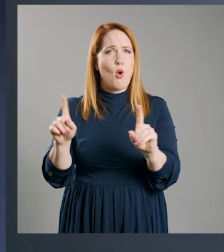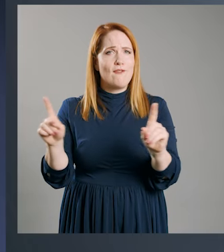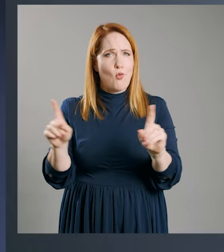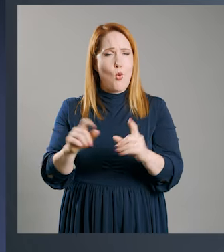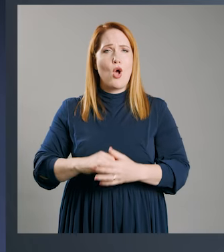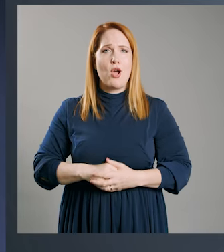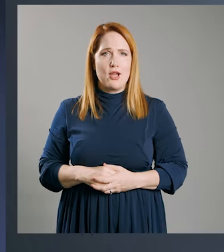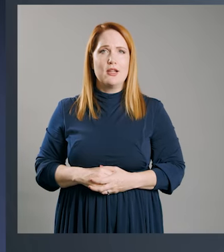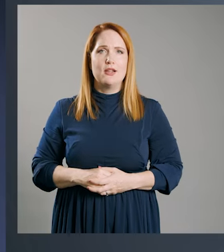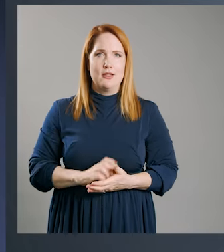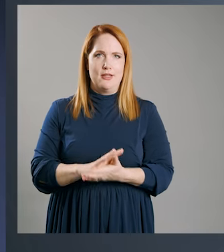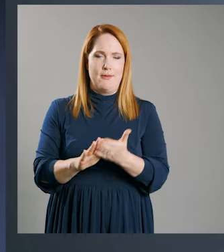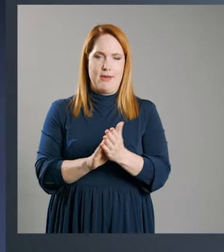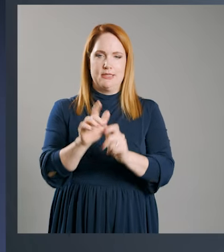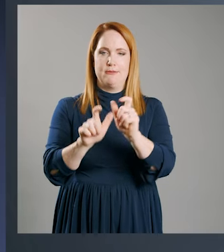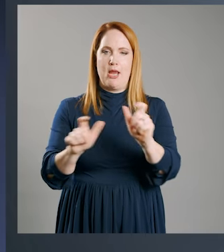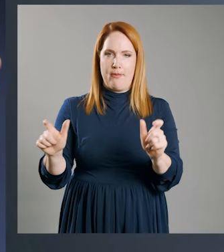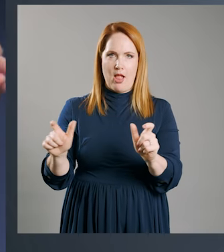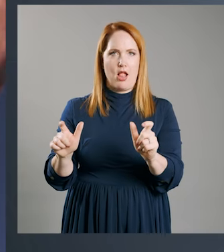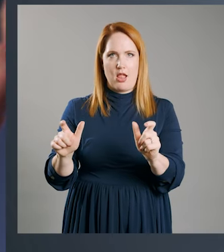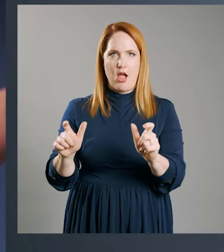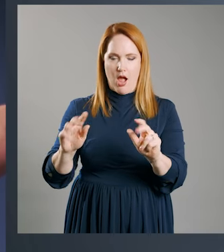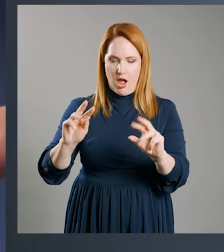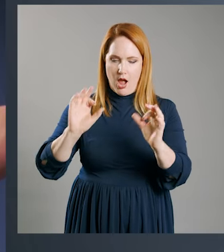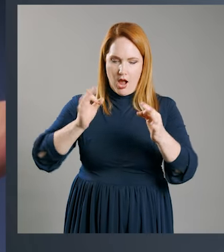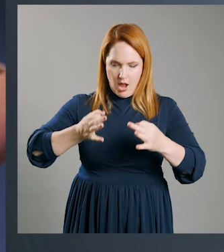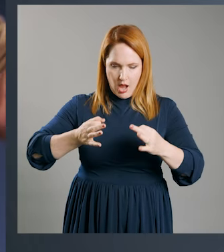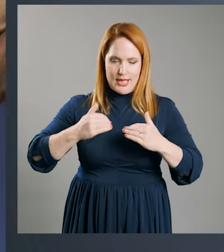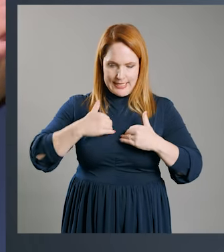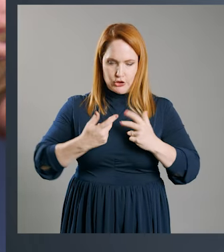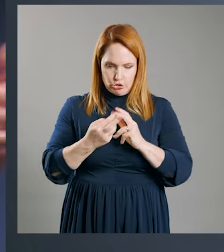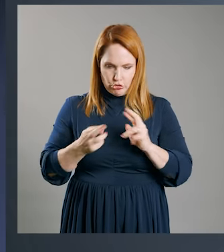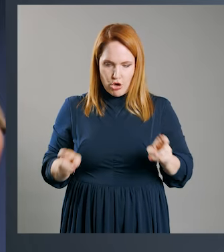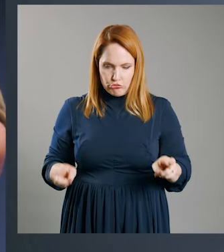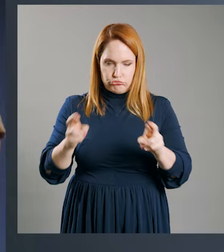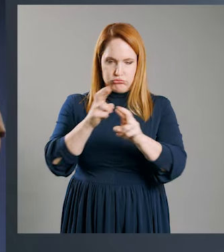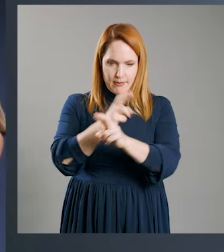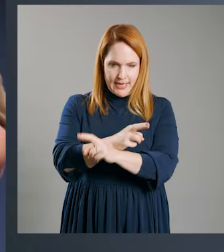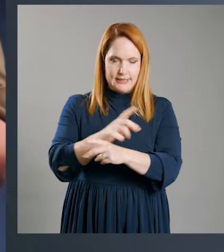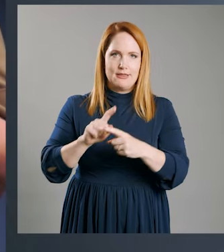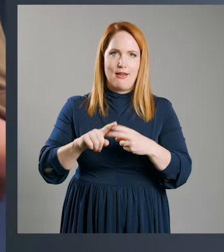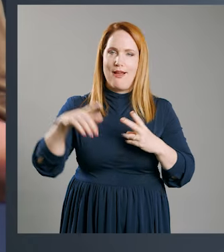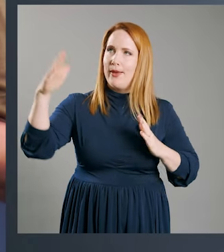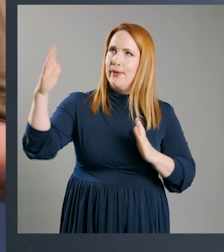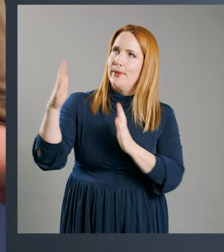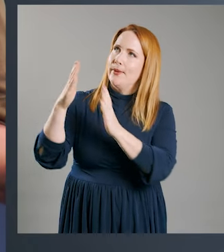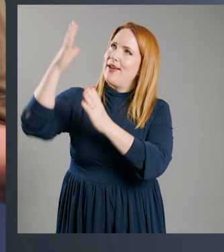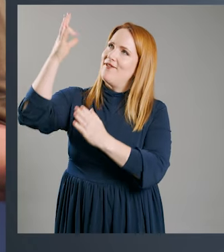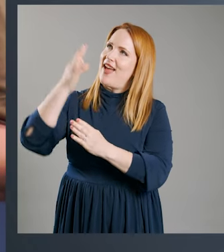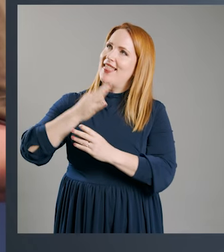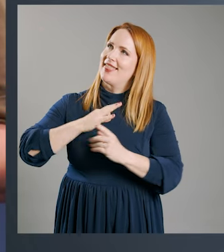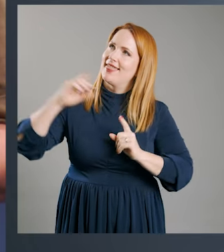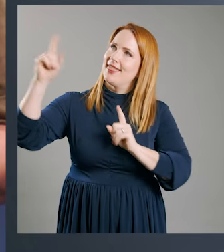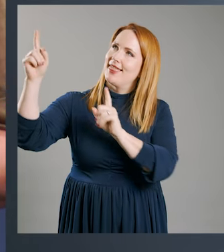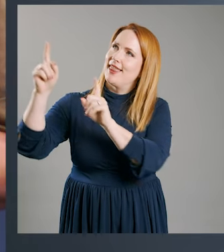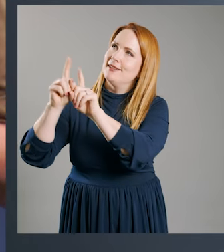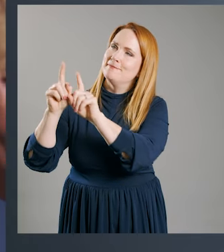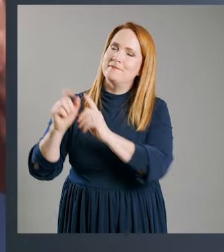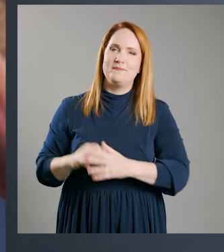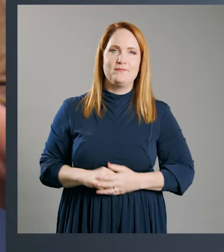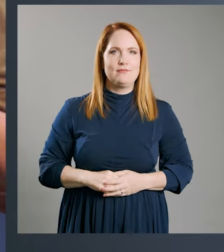miracles was to lead people to repentance and faith. We talked about that last week,